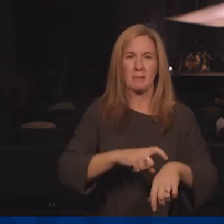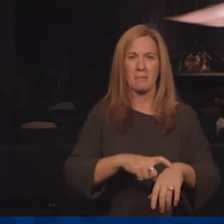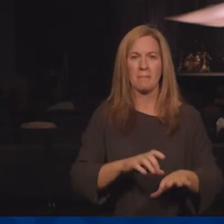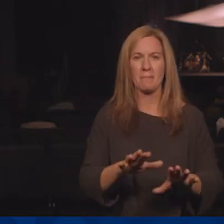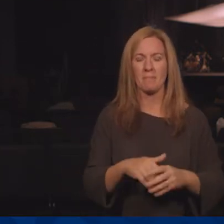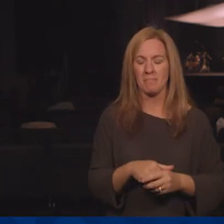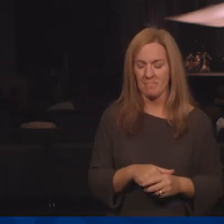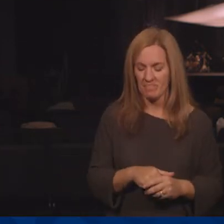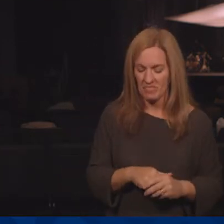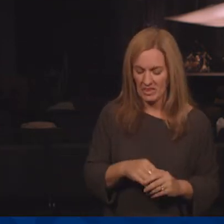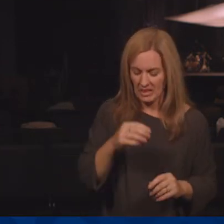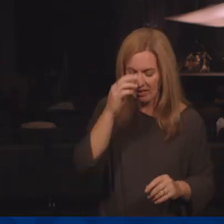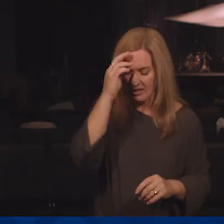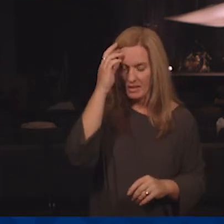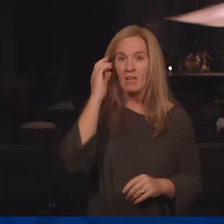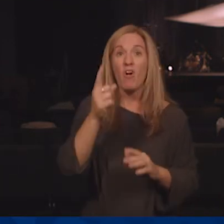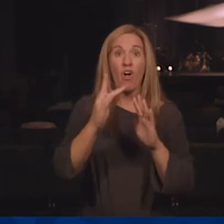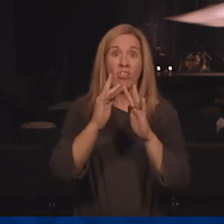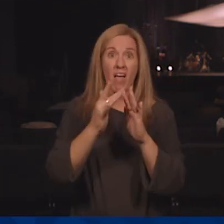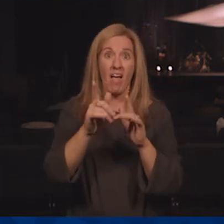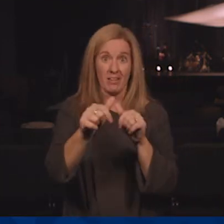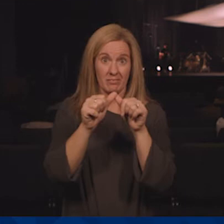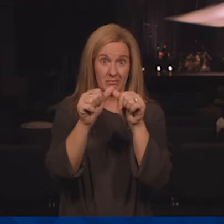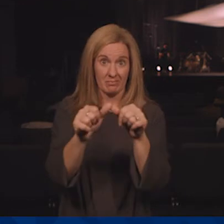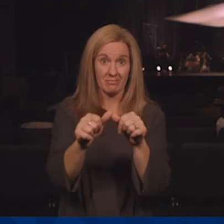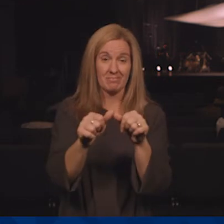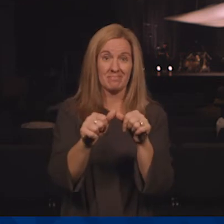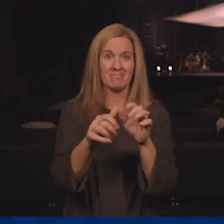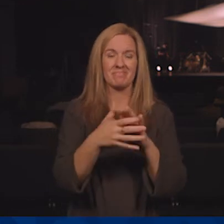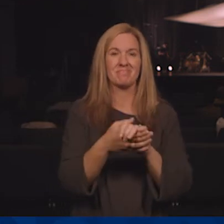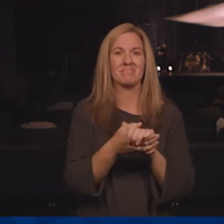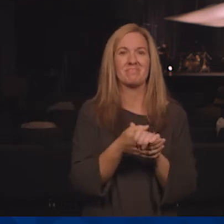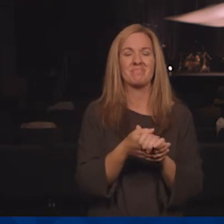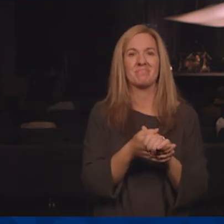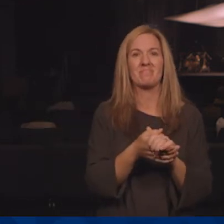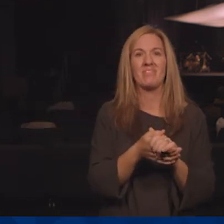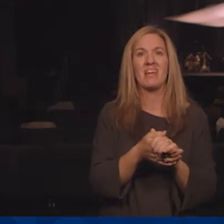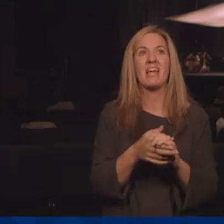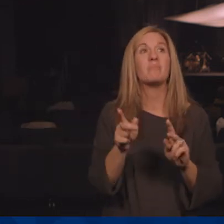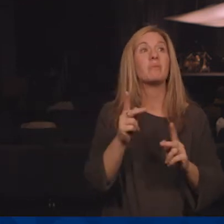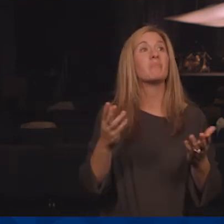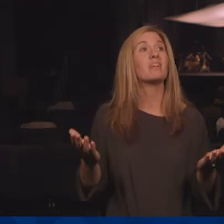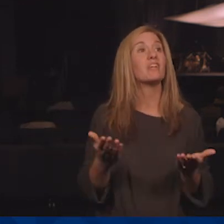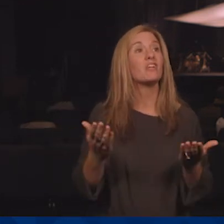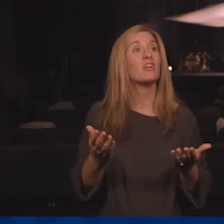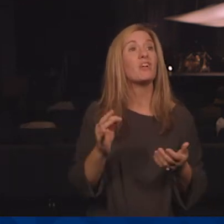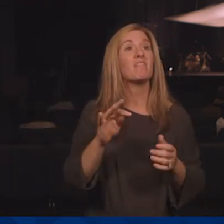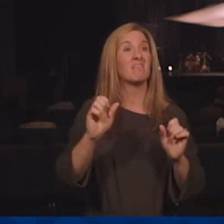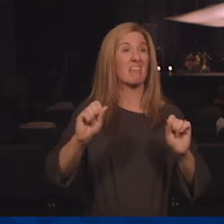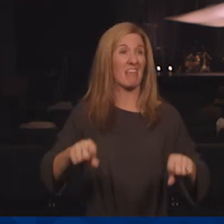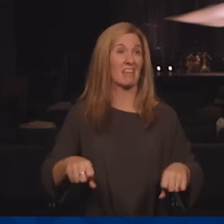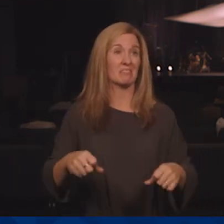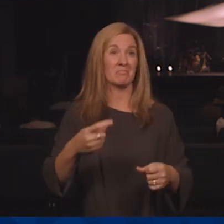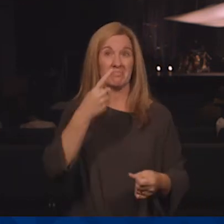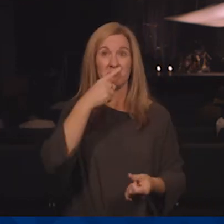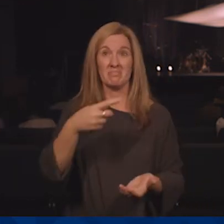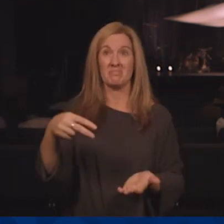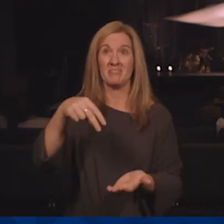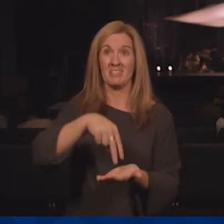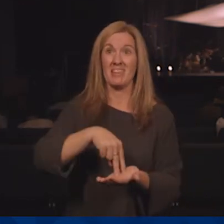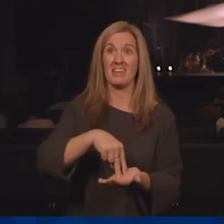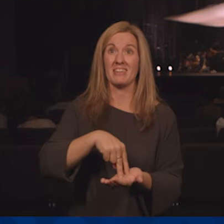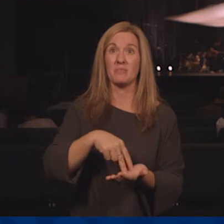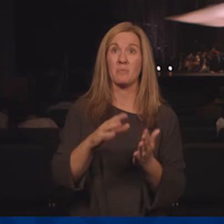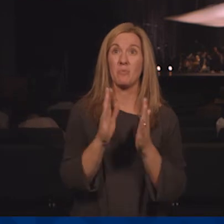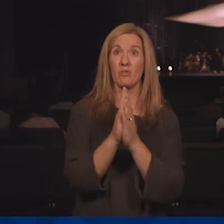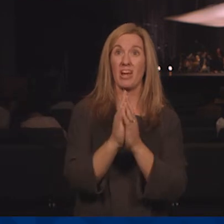of you who are online, I would love for you to kind of dial in again. And for folks here in the room, if you're able to, would you stand? We're going to